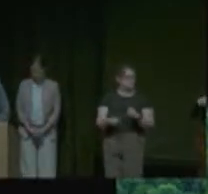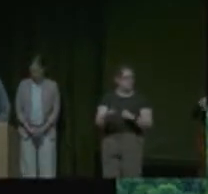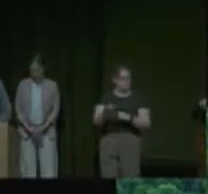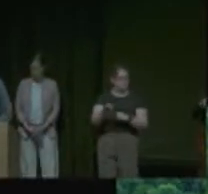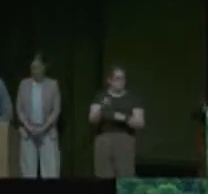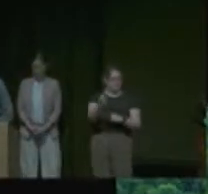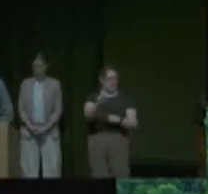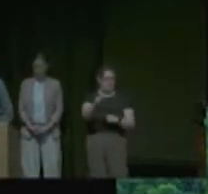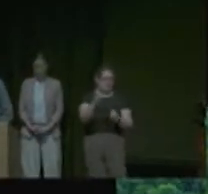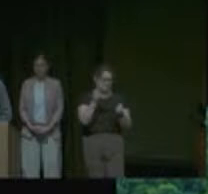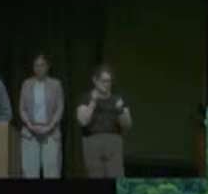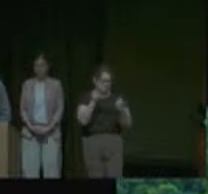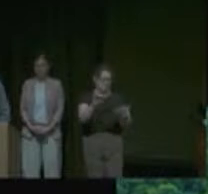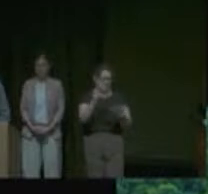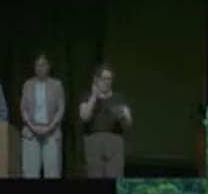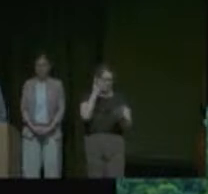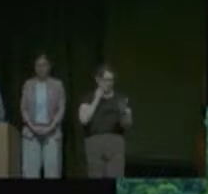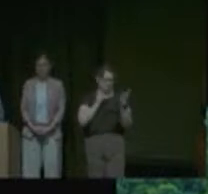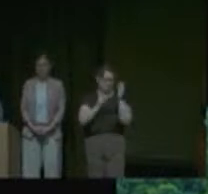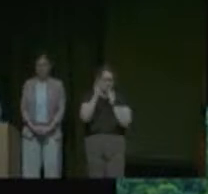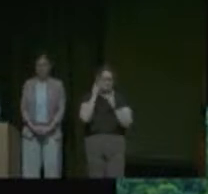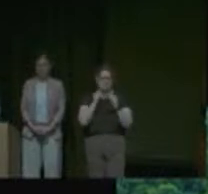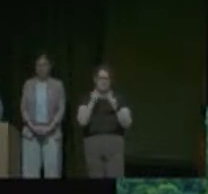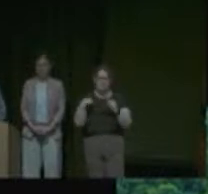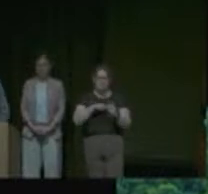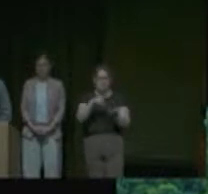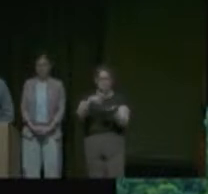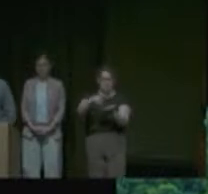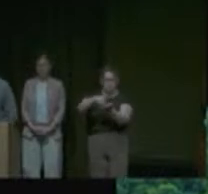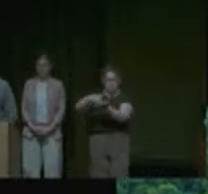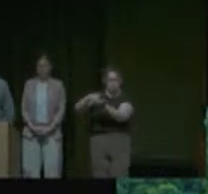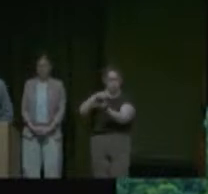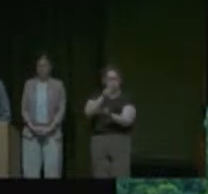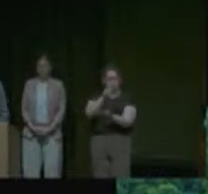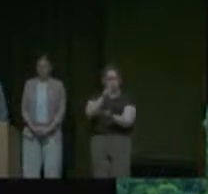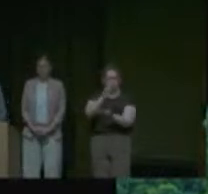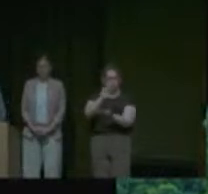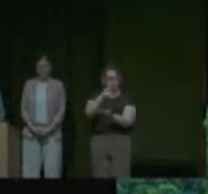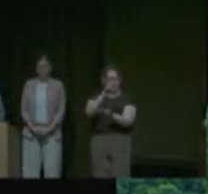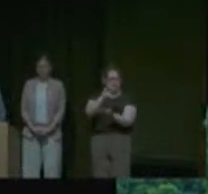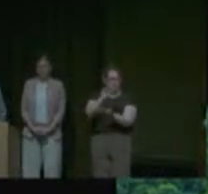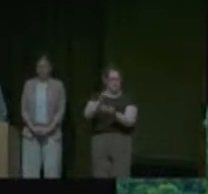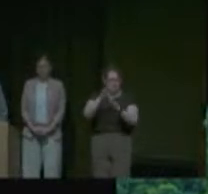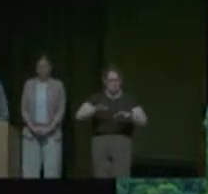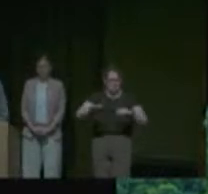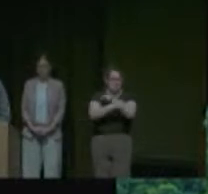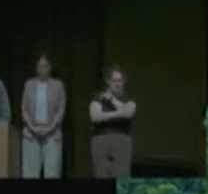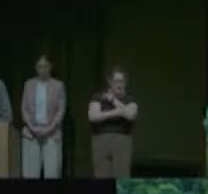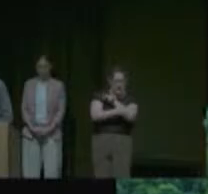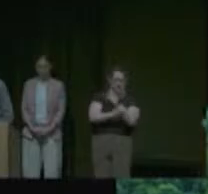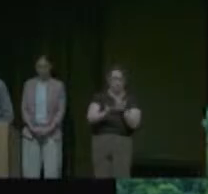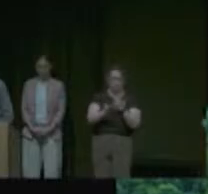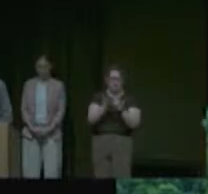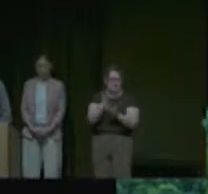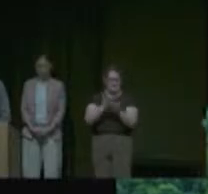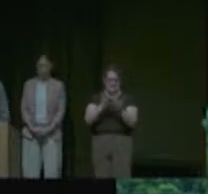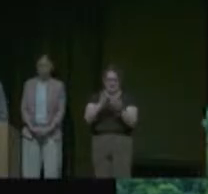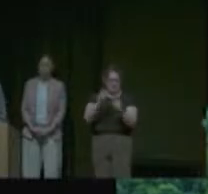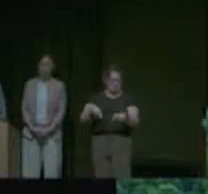Yes, a lot of experience. We do dredging all over the country. Pug mill operations is something we've done